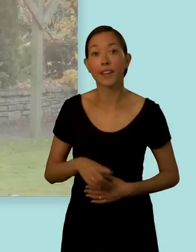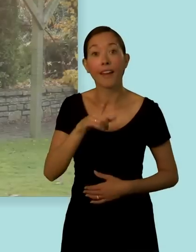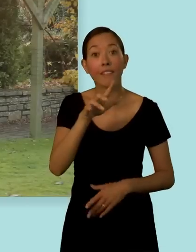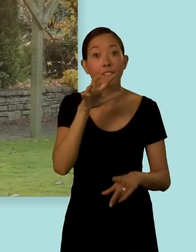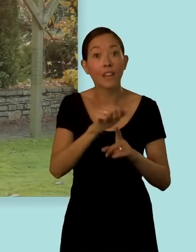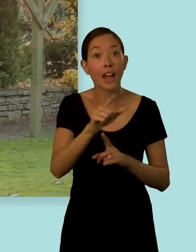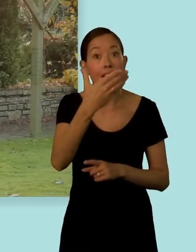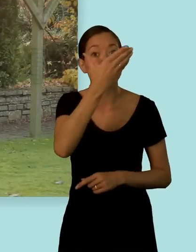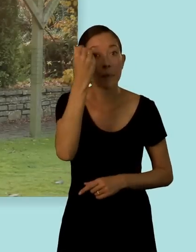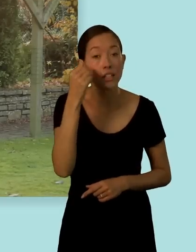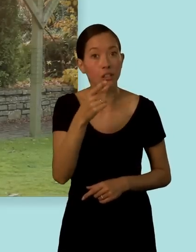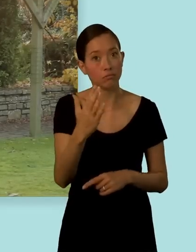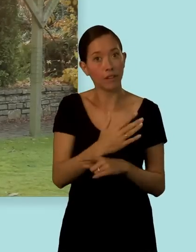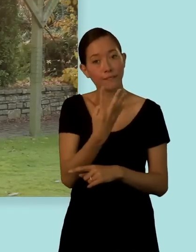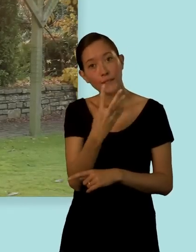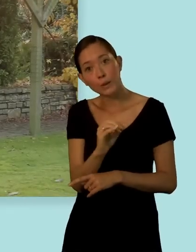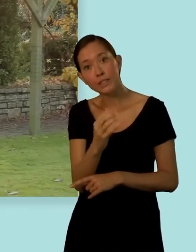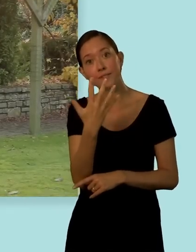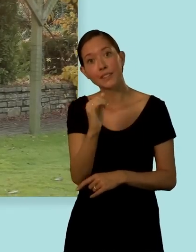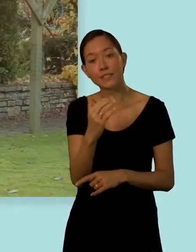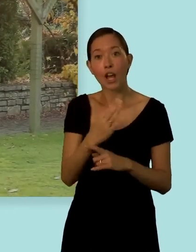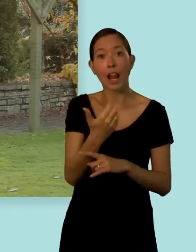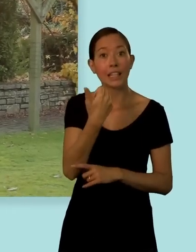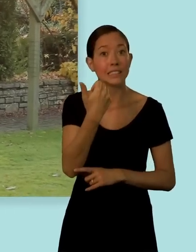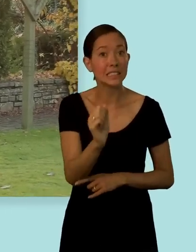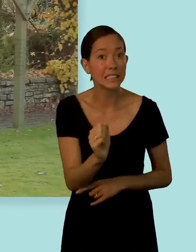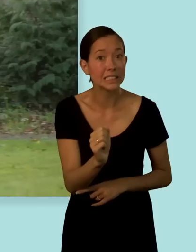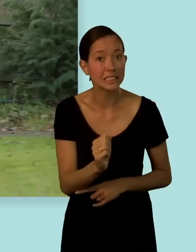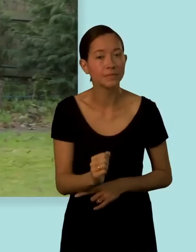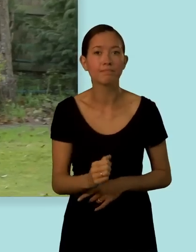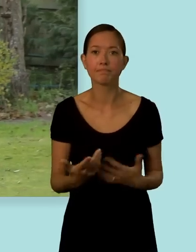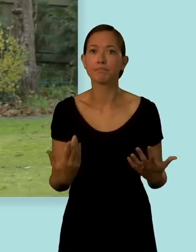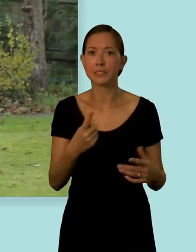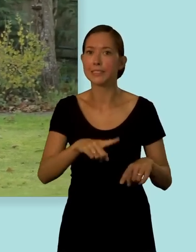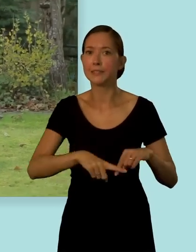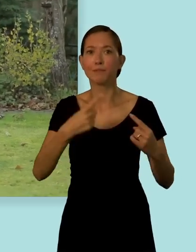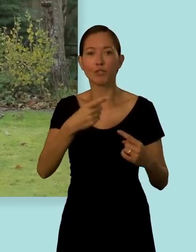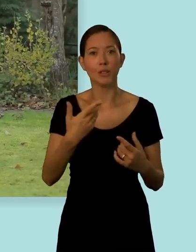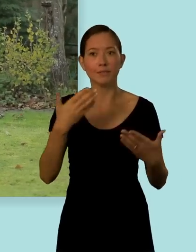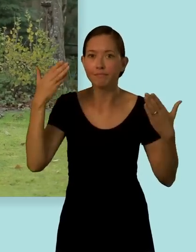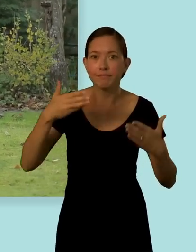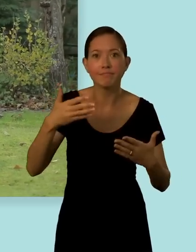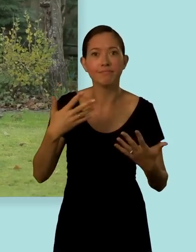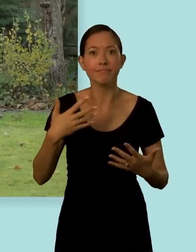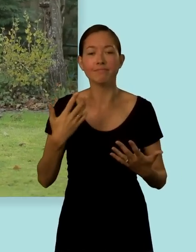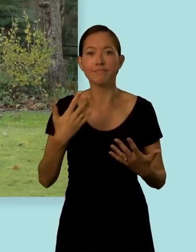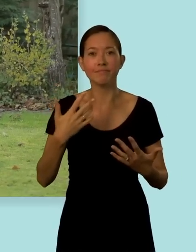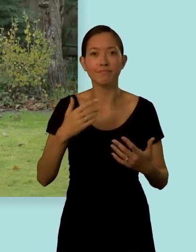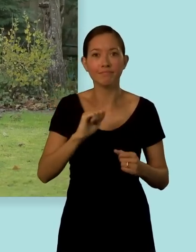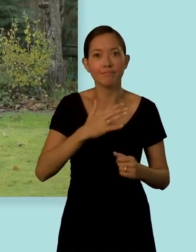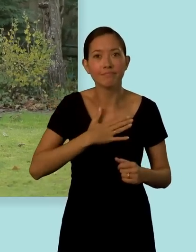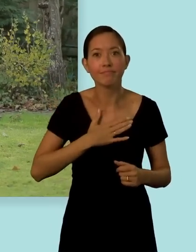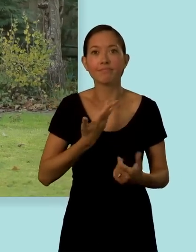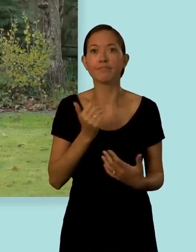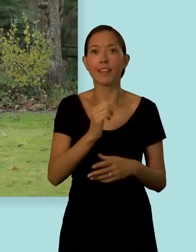If you have been diagnosed with dementia and are in your 40s, 50s or early 60s, you will have very different interests, care and support needs